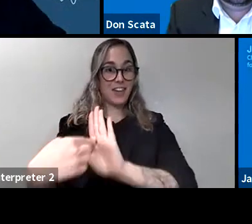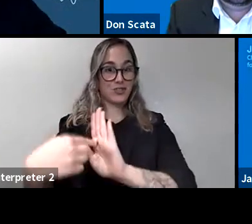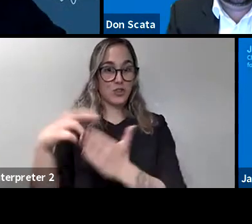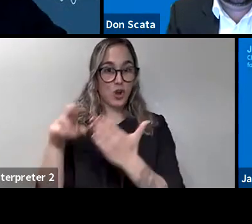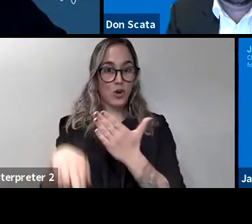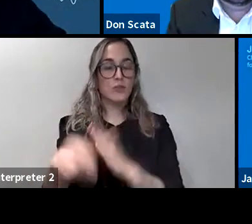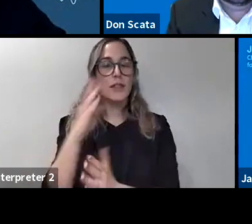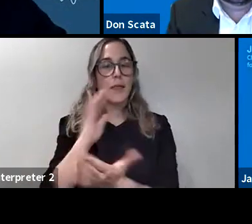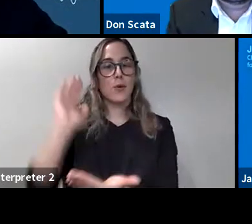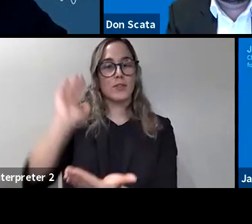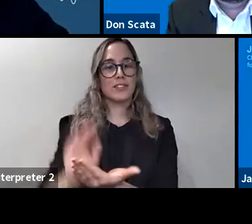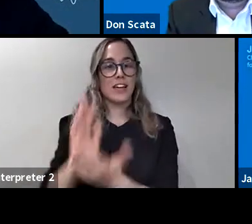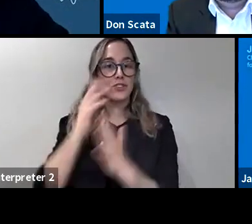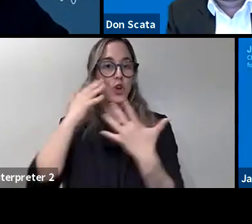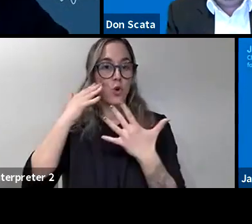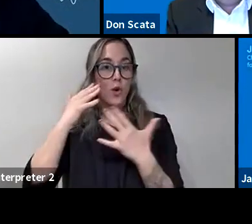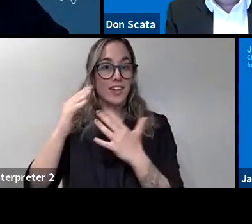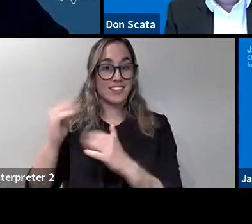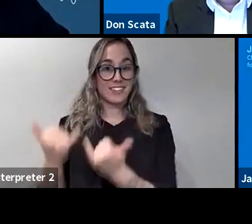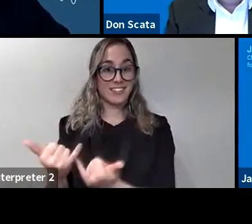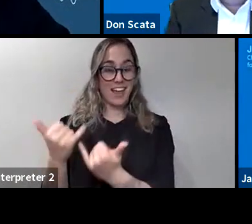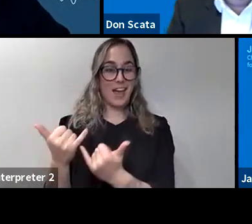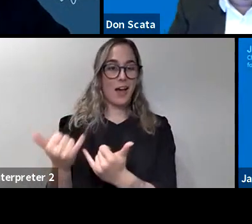much less annoyance then than there is now.